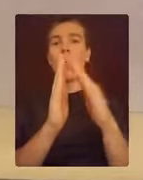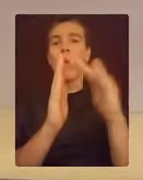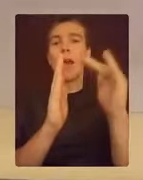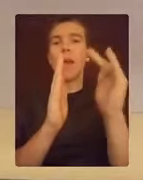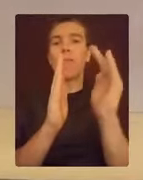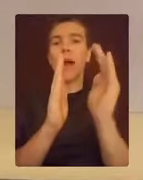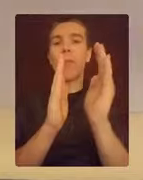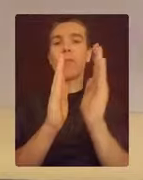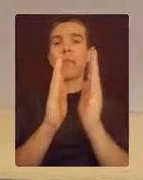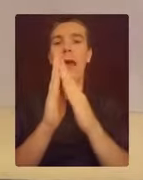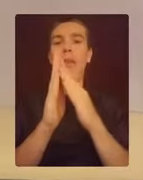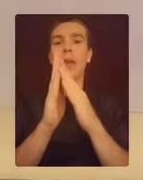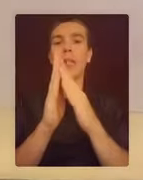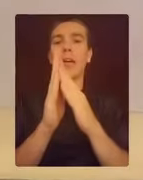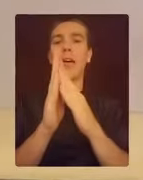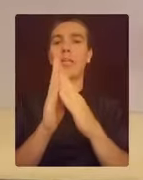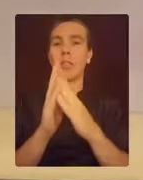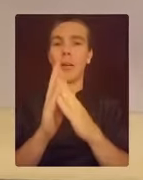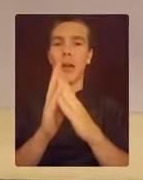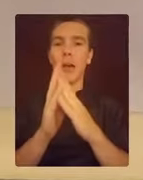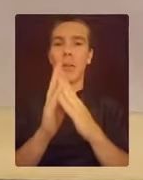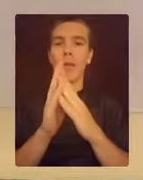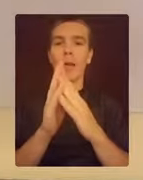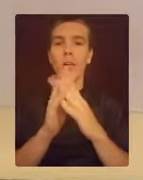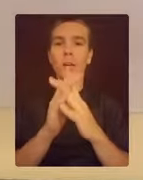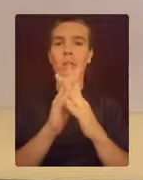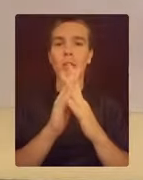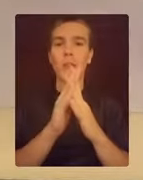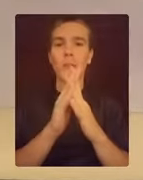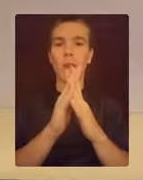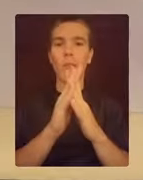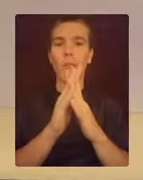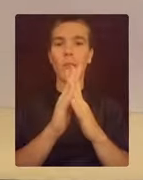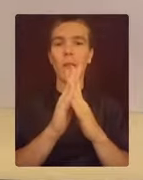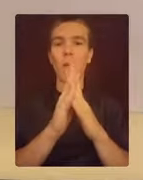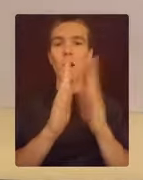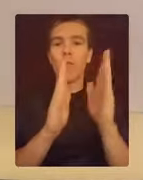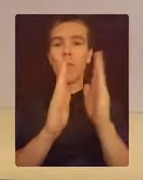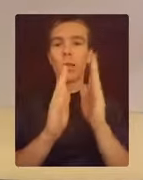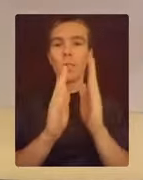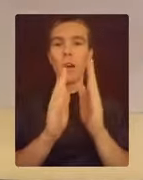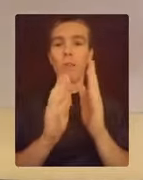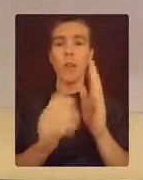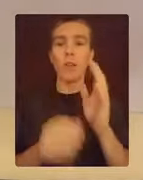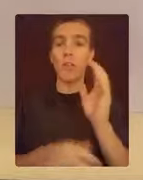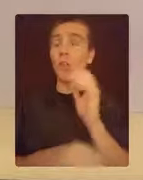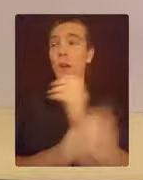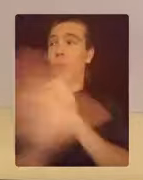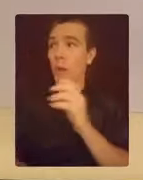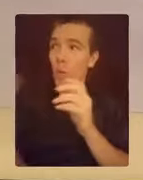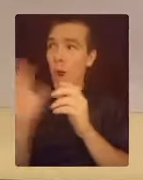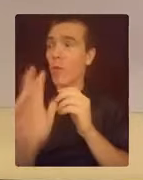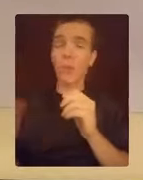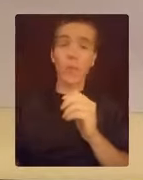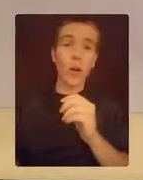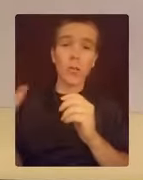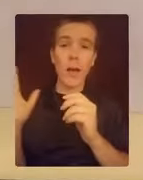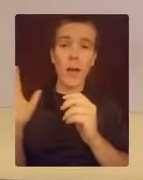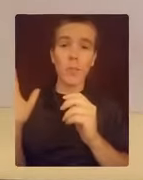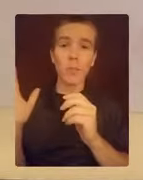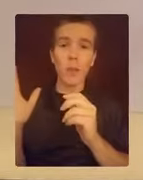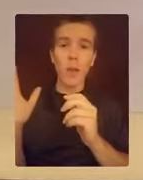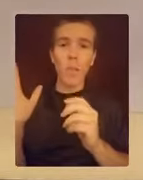then a wave happens and they touch. And when they touch, a little bit of what is over here. So they're around us at